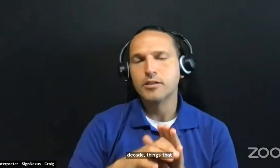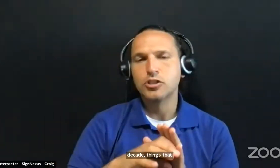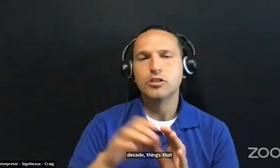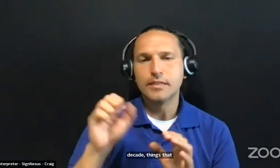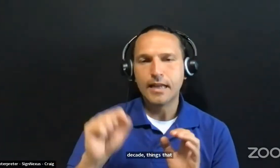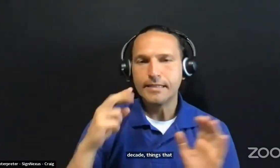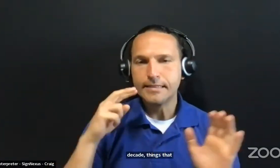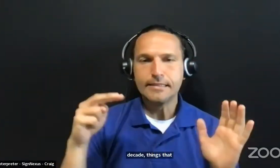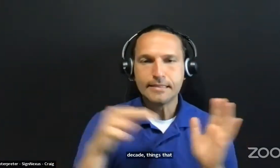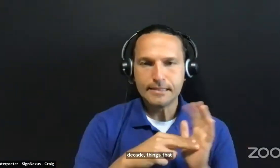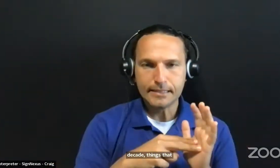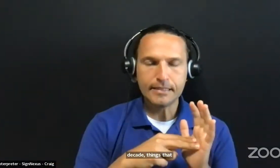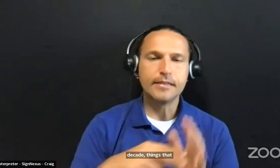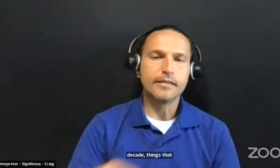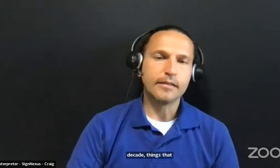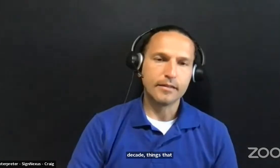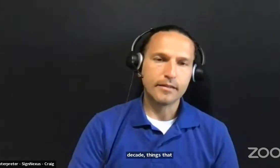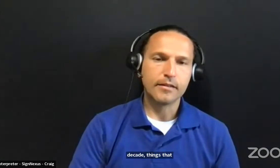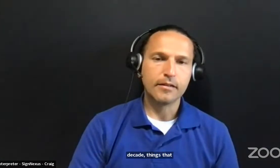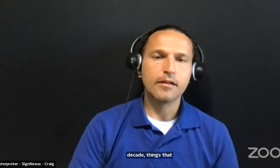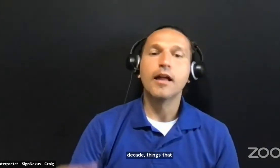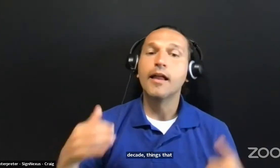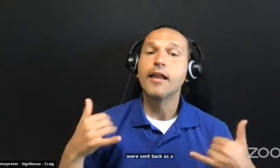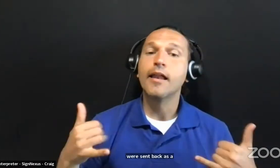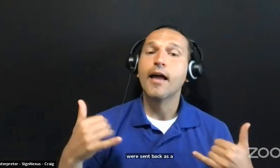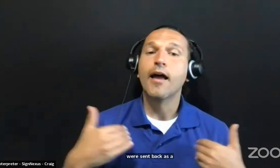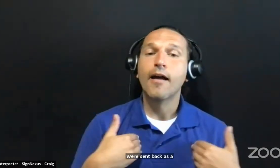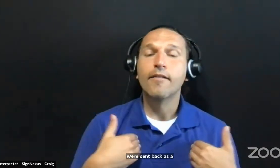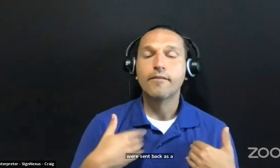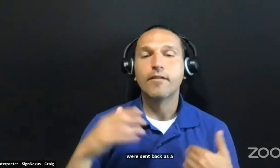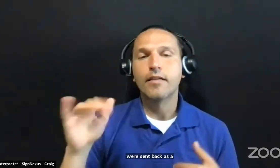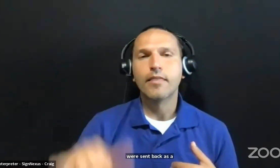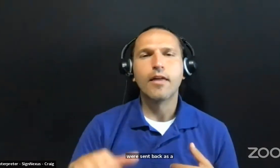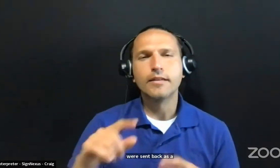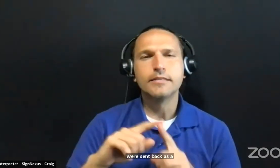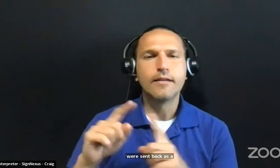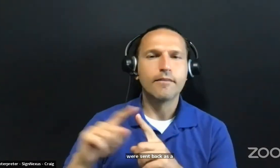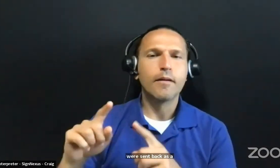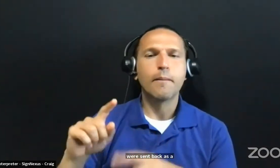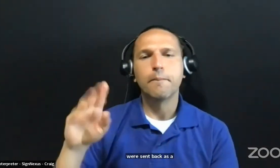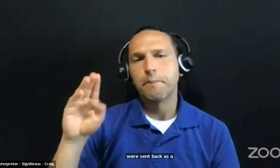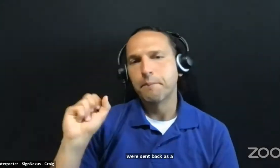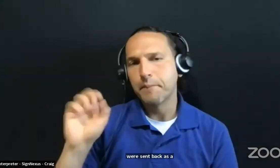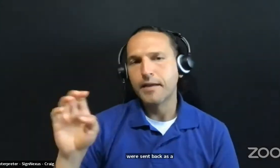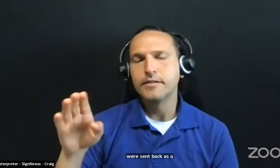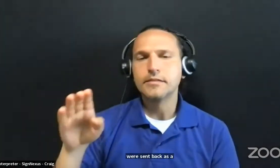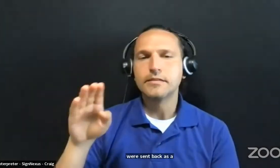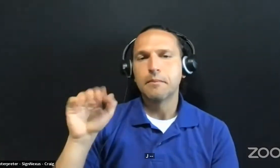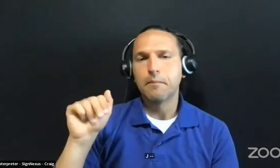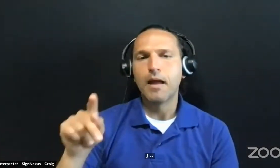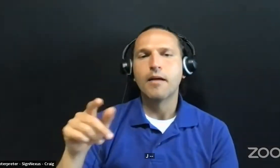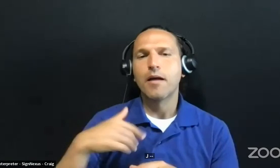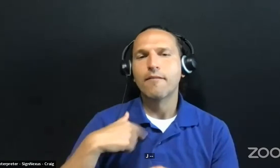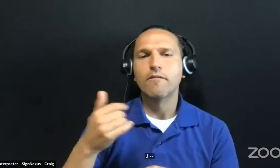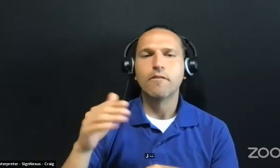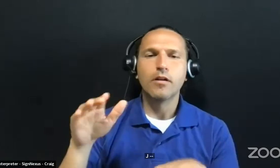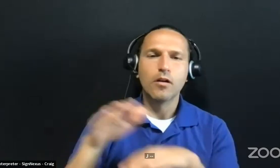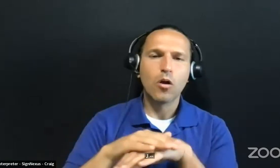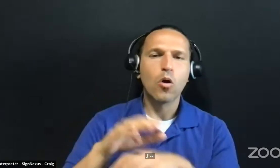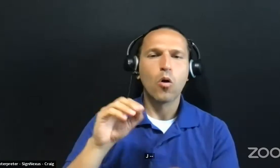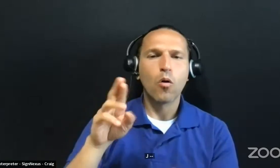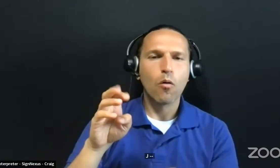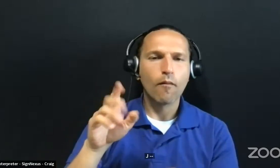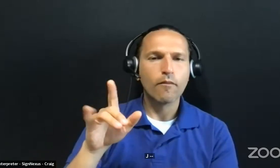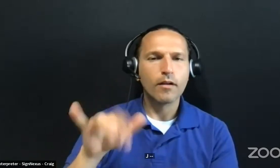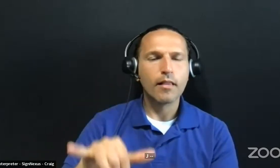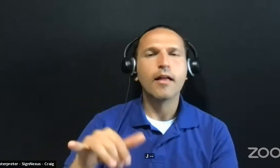see. Now, now you have base maps, and then you have overlays, and you have vector-based